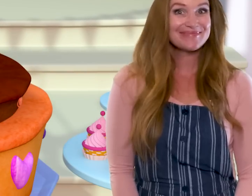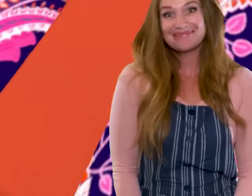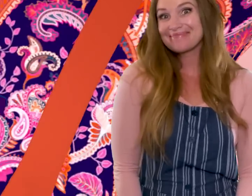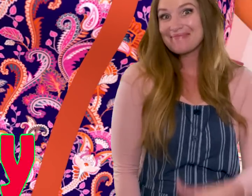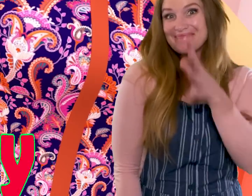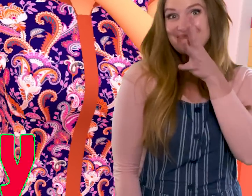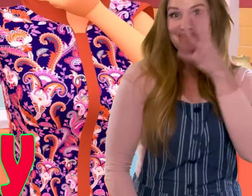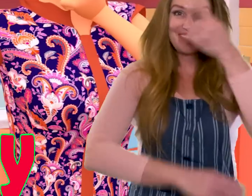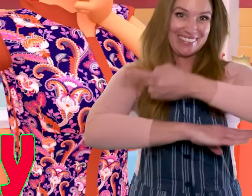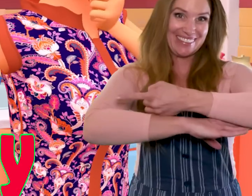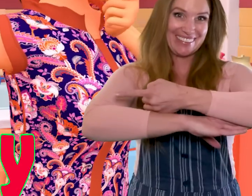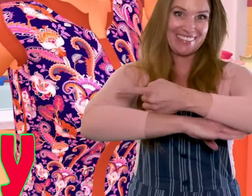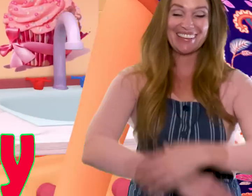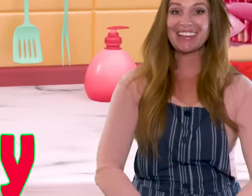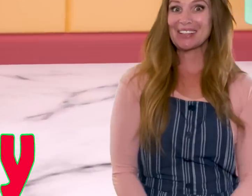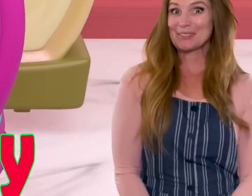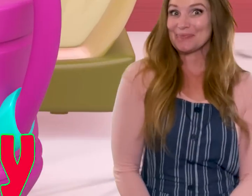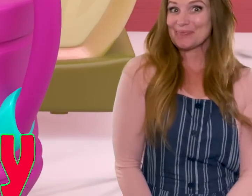you Mother's